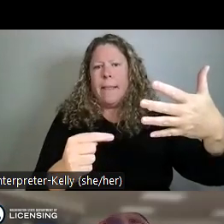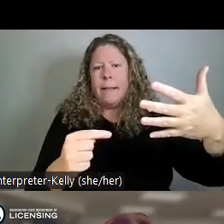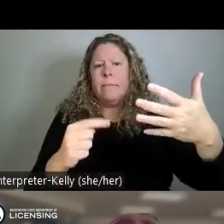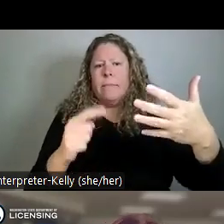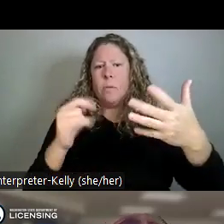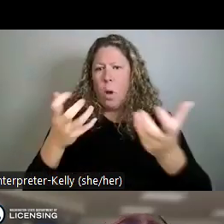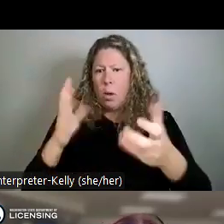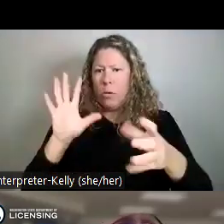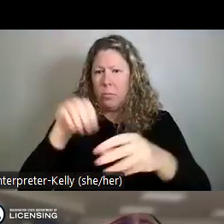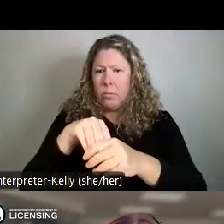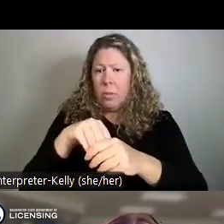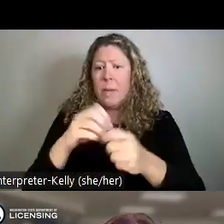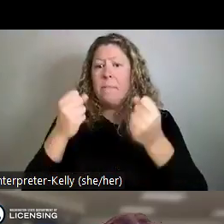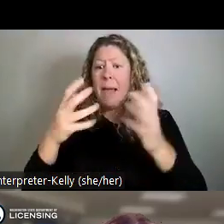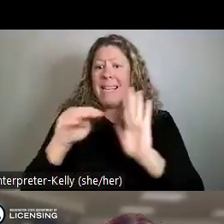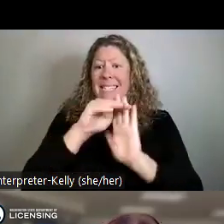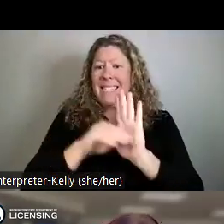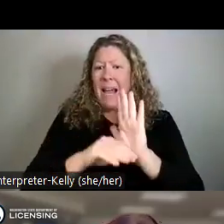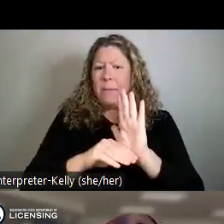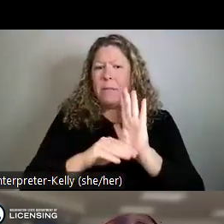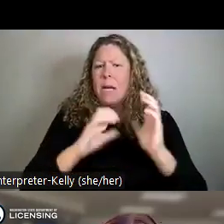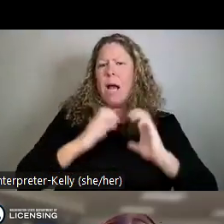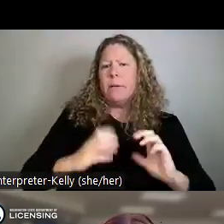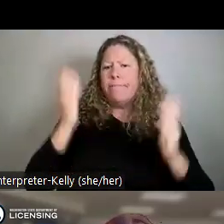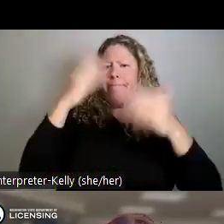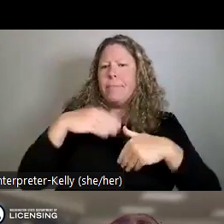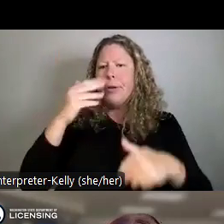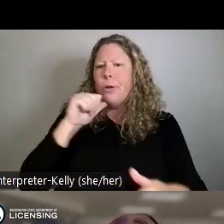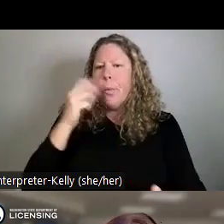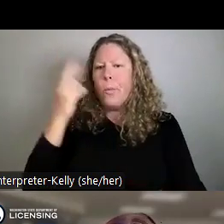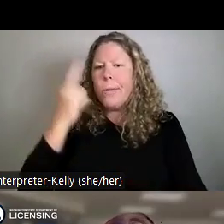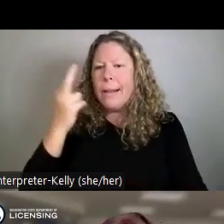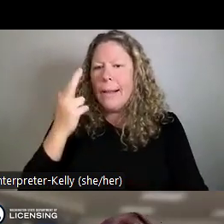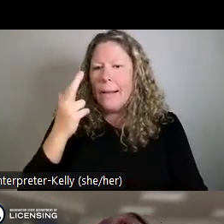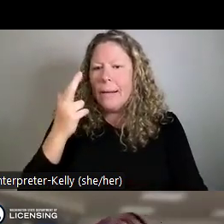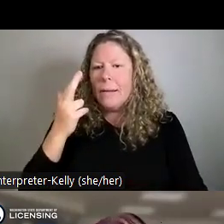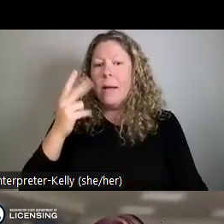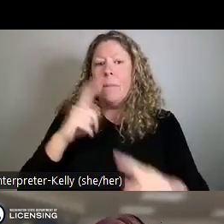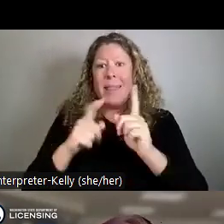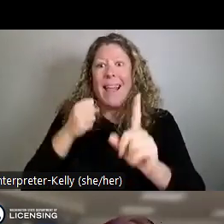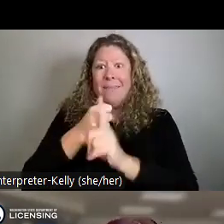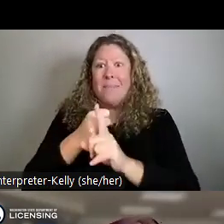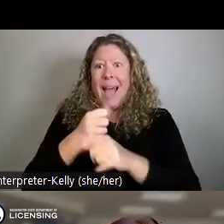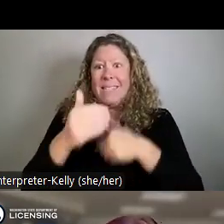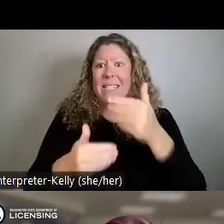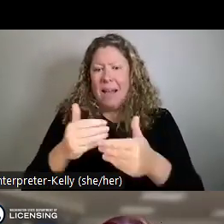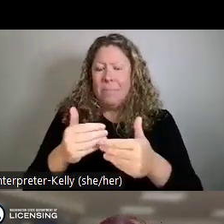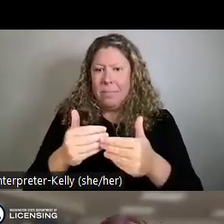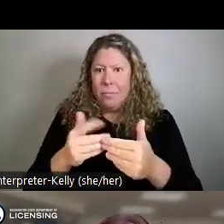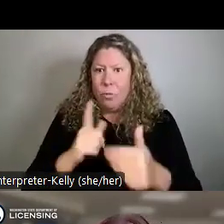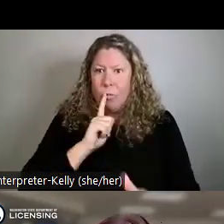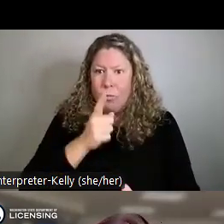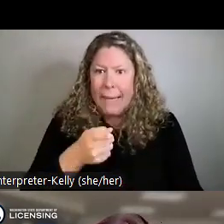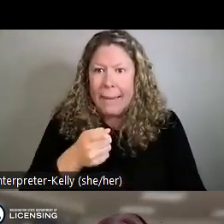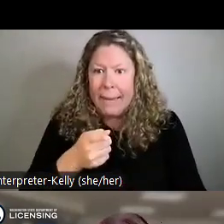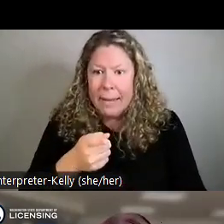while many of the steps are technically invisible to our customers, the impacts of the steps are not. The processes and